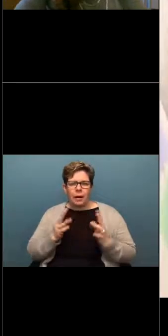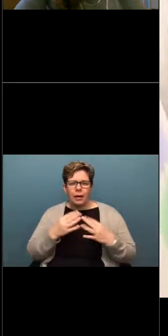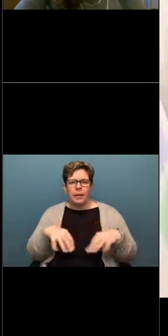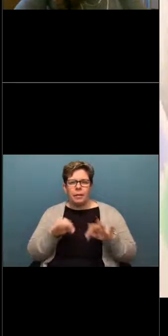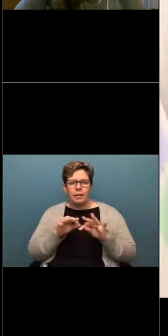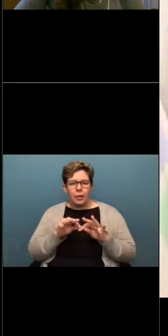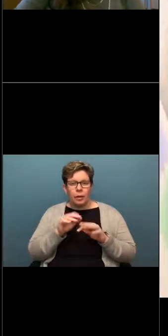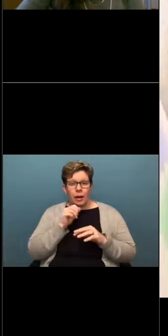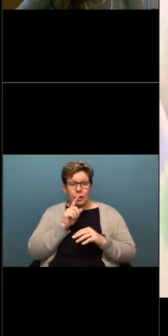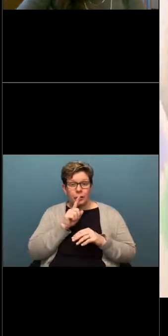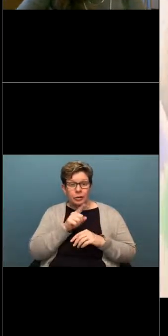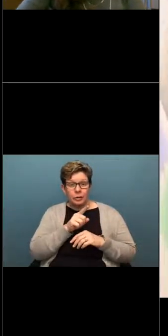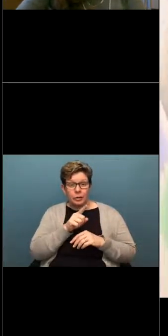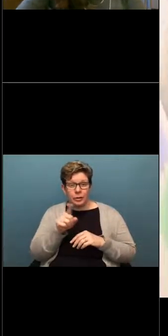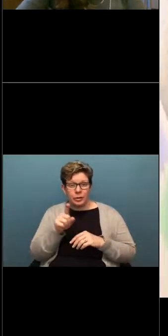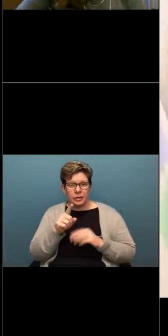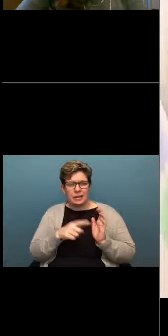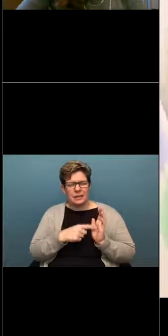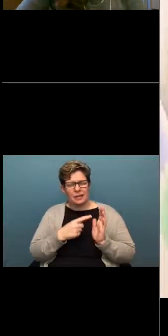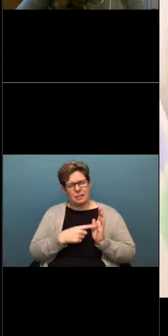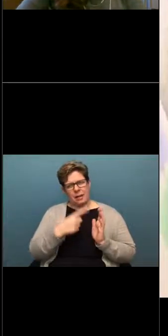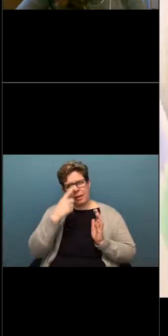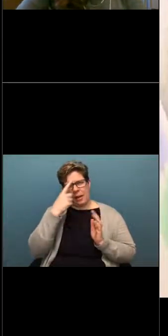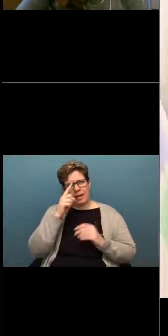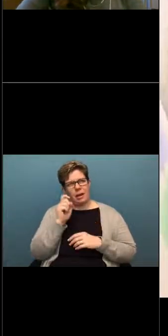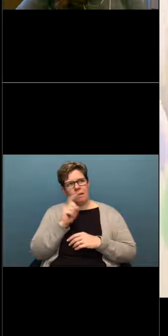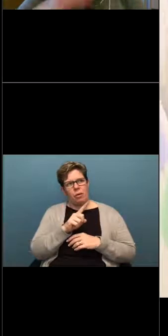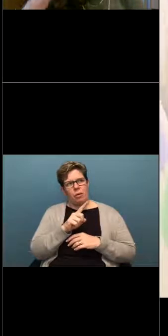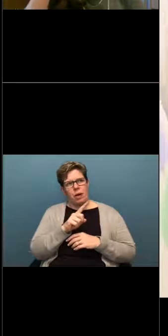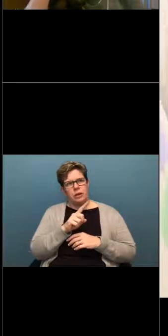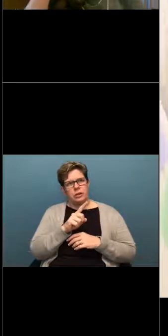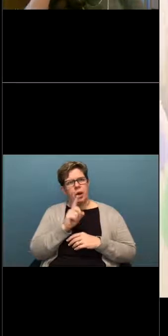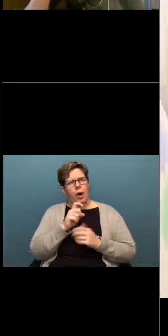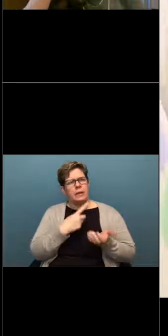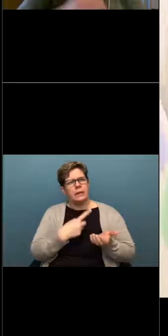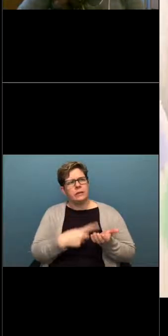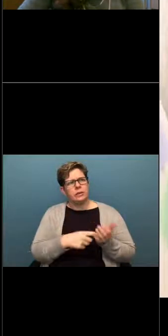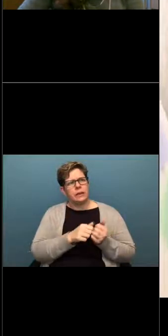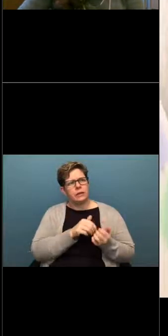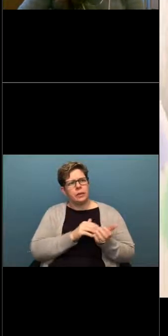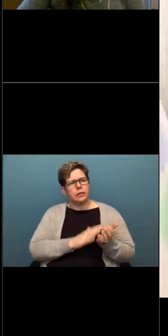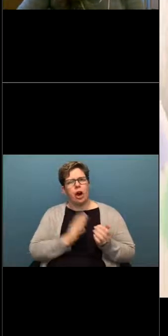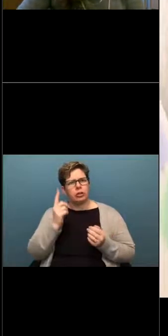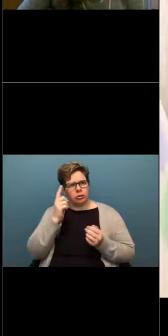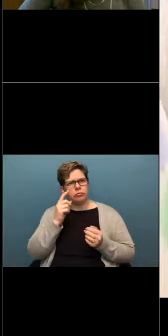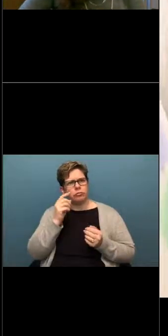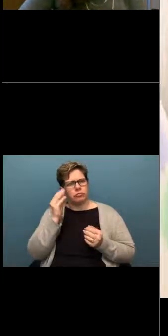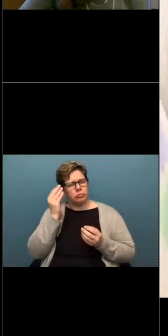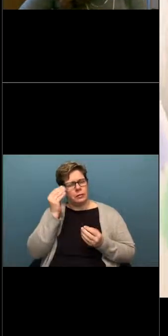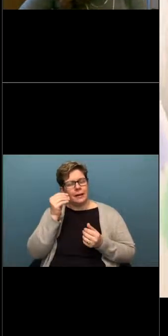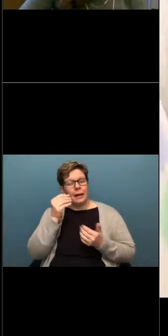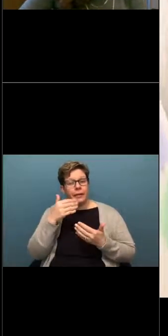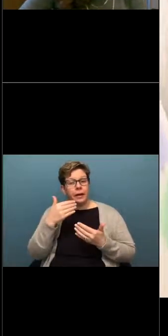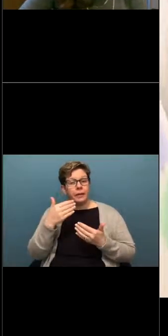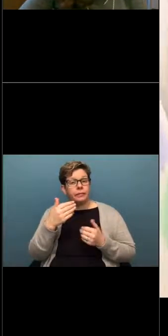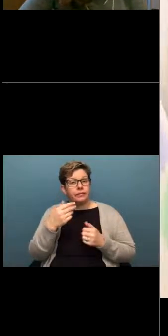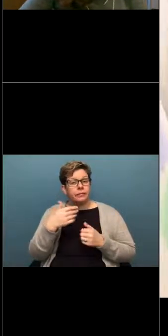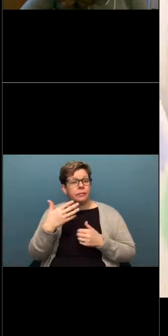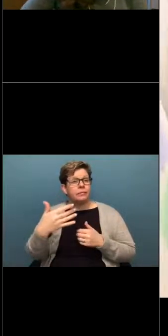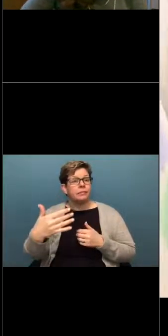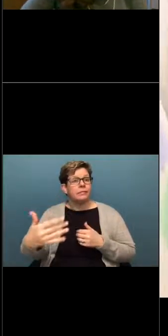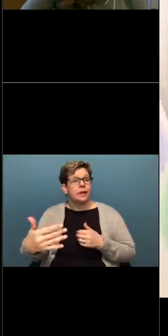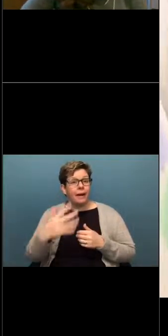don't know about you, but sometimes I think of a question to ask my provider. I keep it up in my head, and I try to remember when I go to the